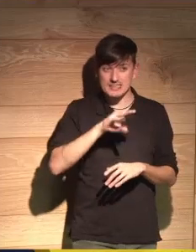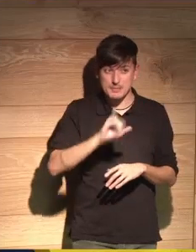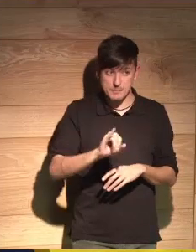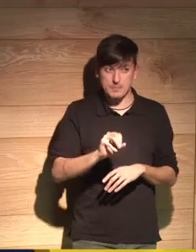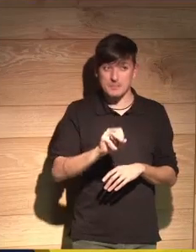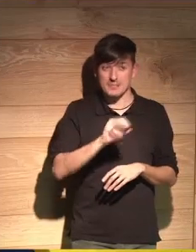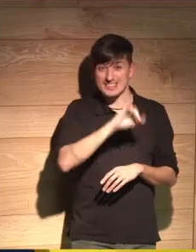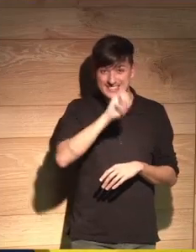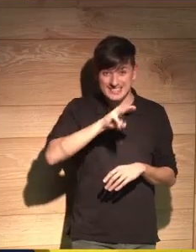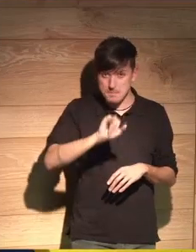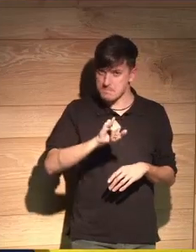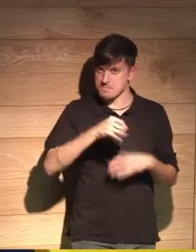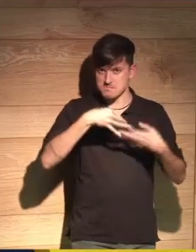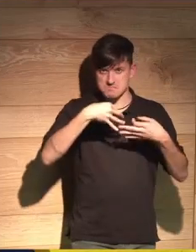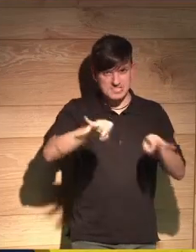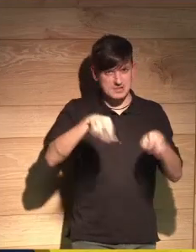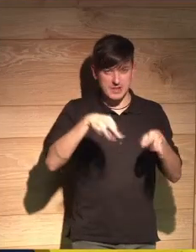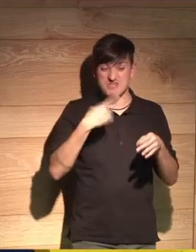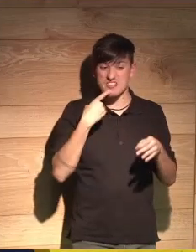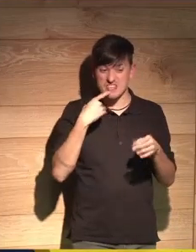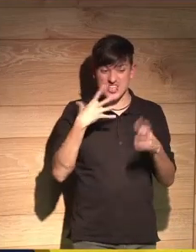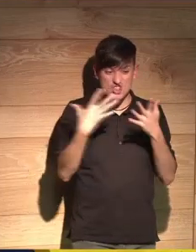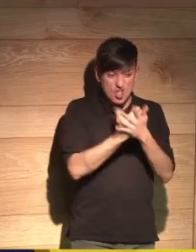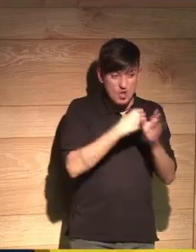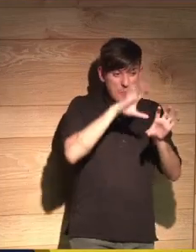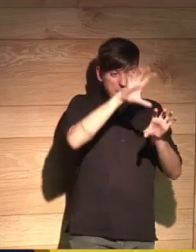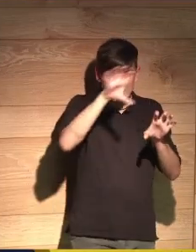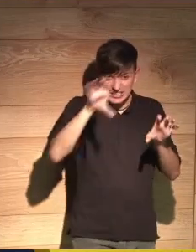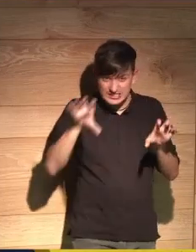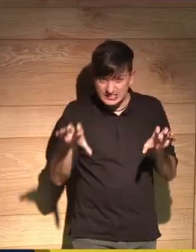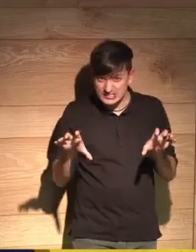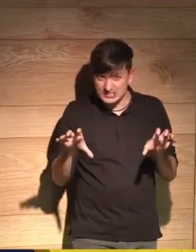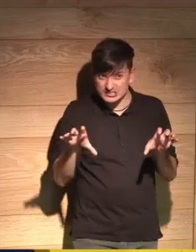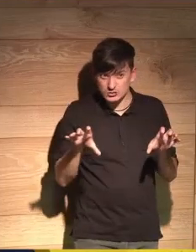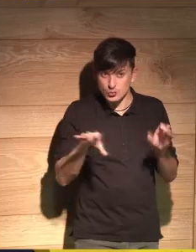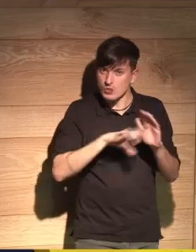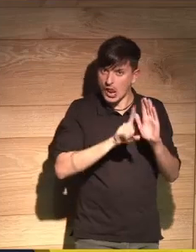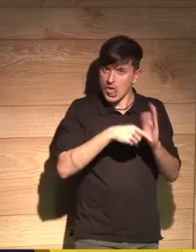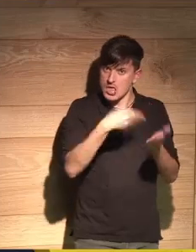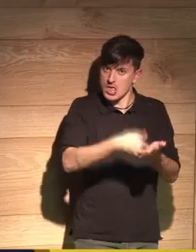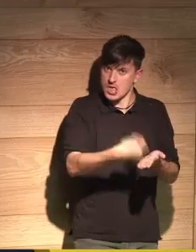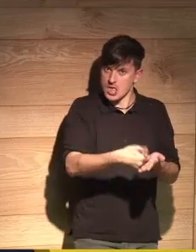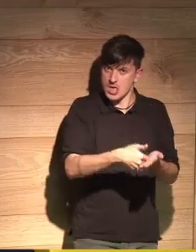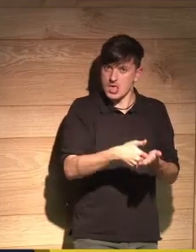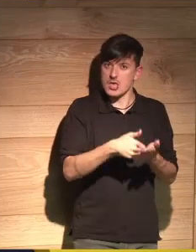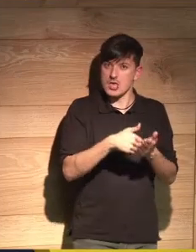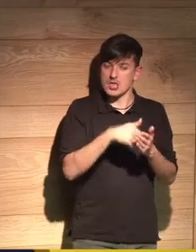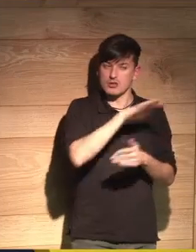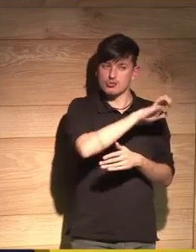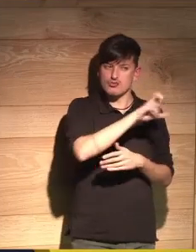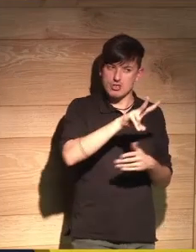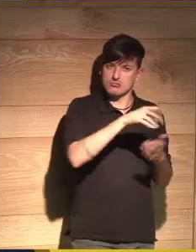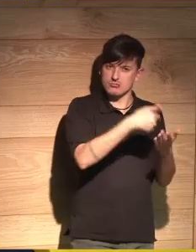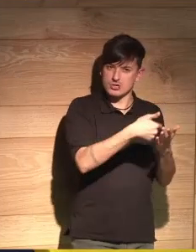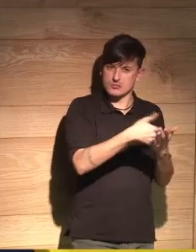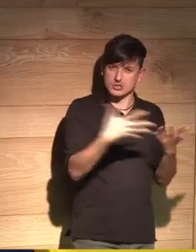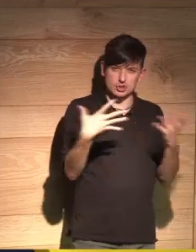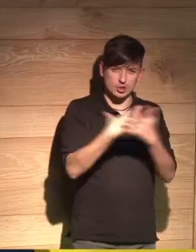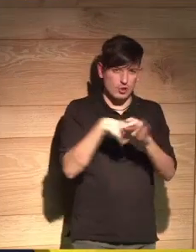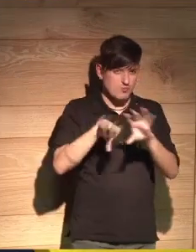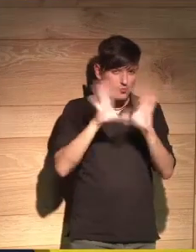made a law that is called the Zip law. It's very simple. It says that this law has been verified